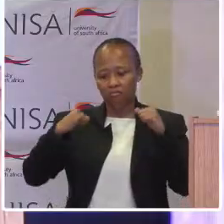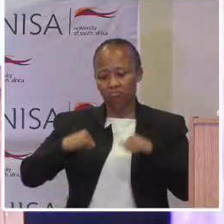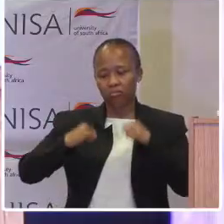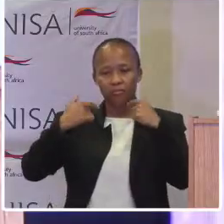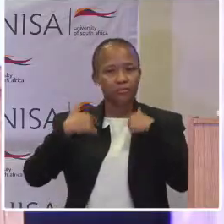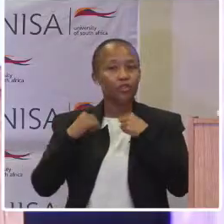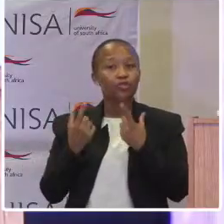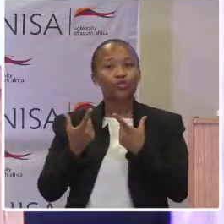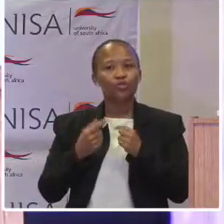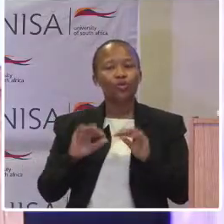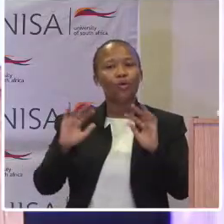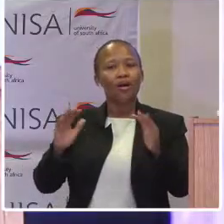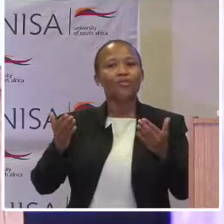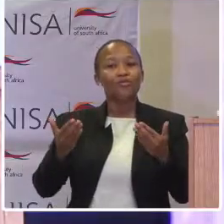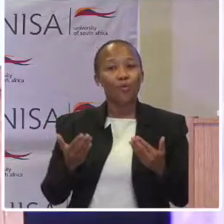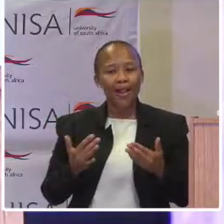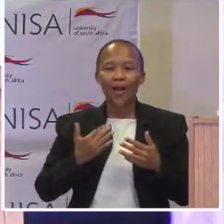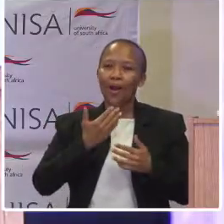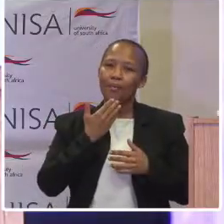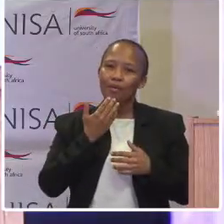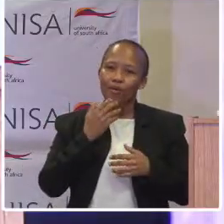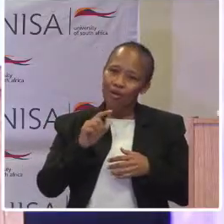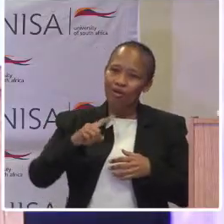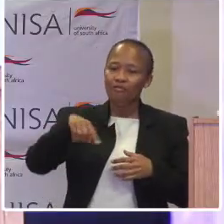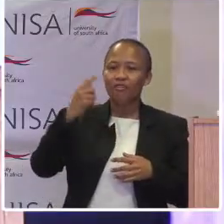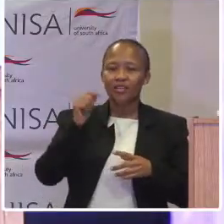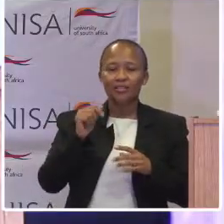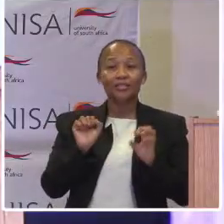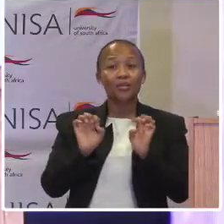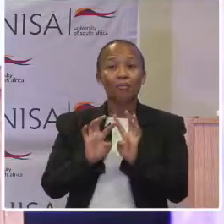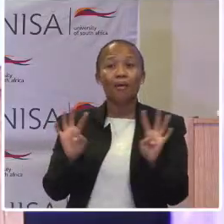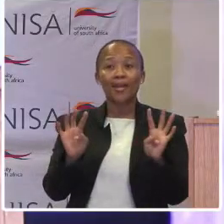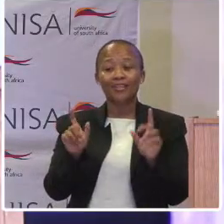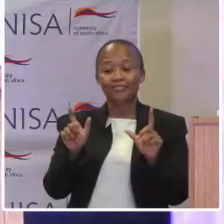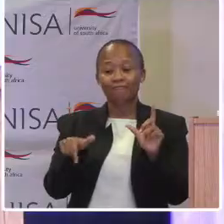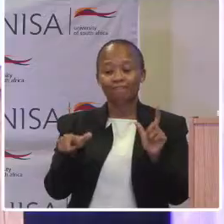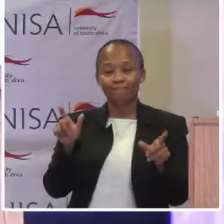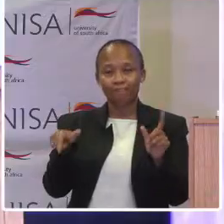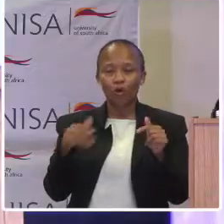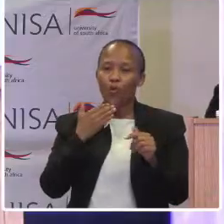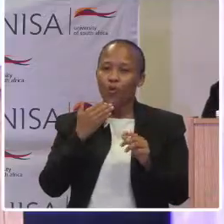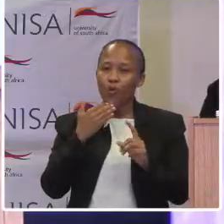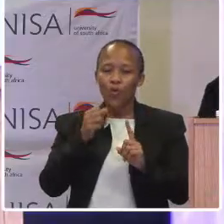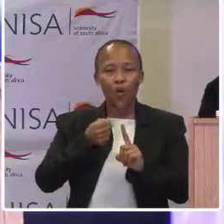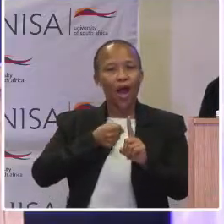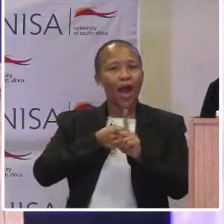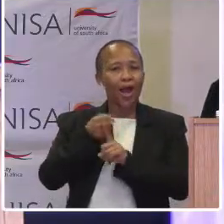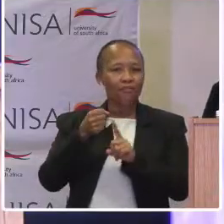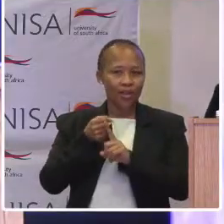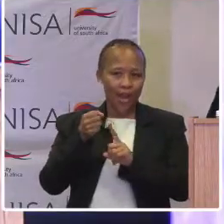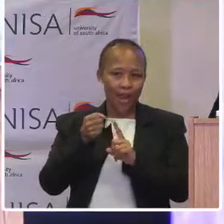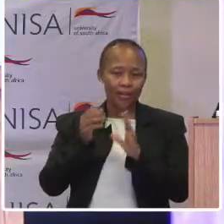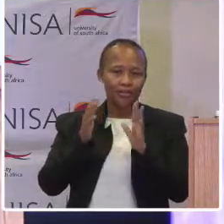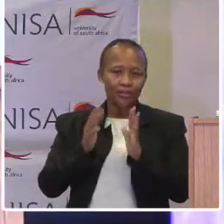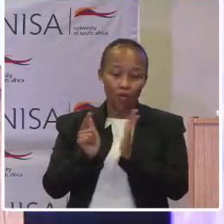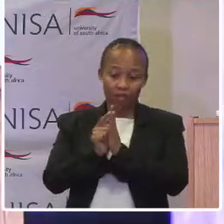welcome on the podium our first panelist, who is Advocate Lufuno. Advocate Lufuno,